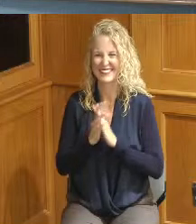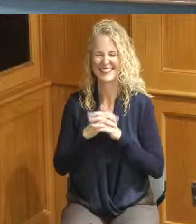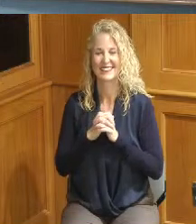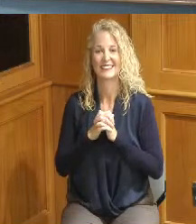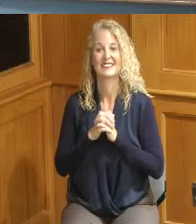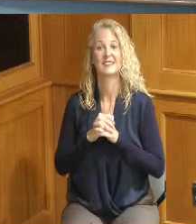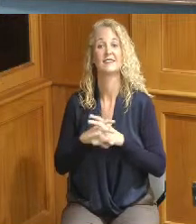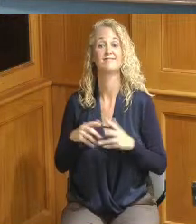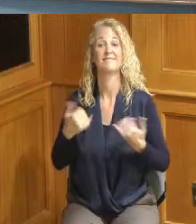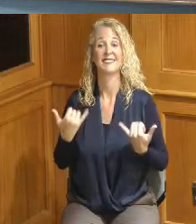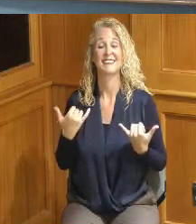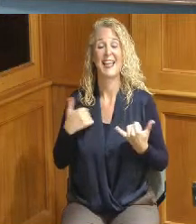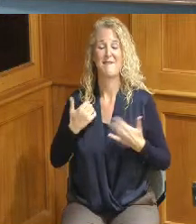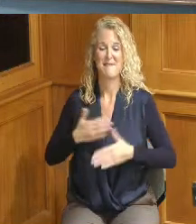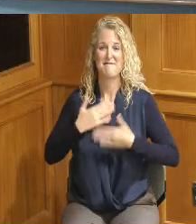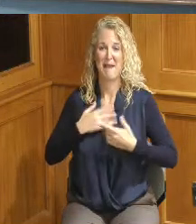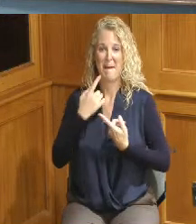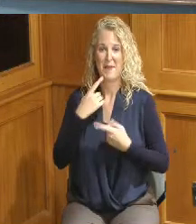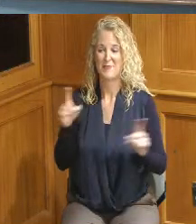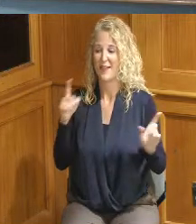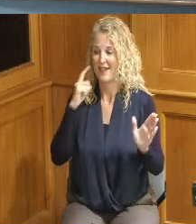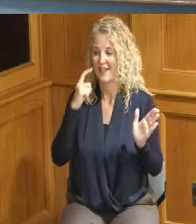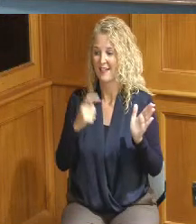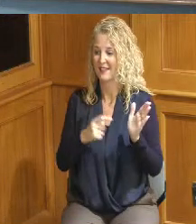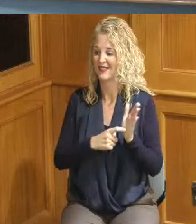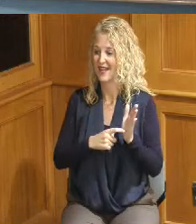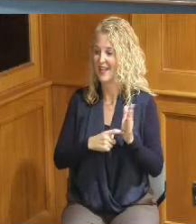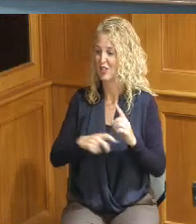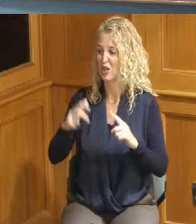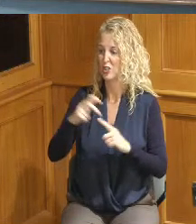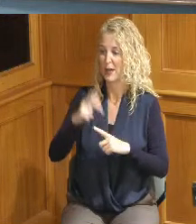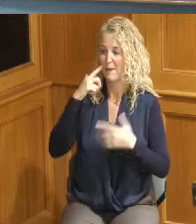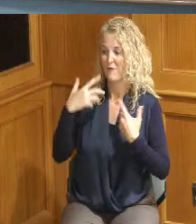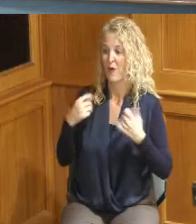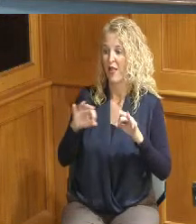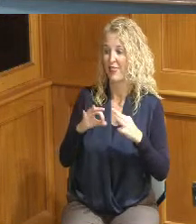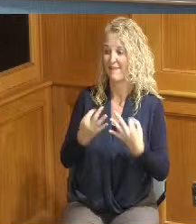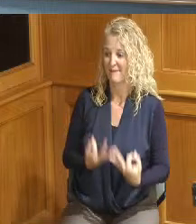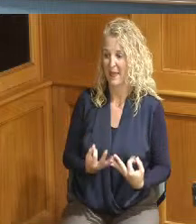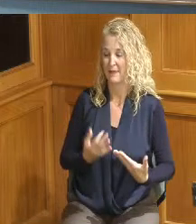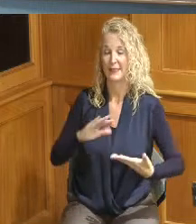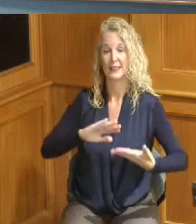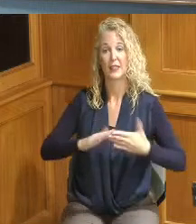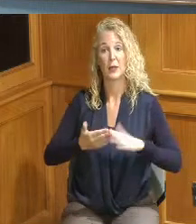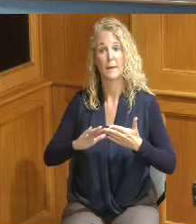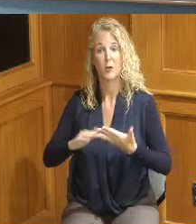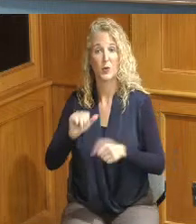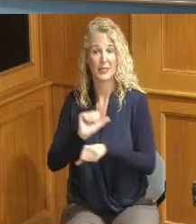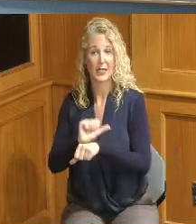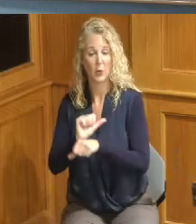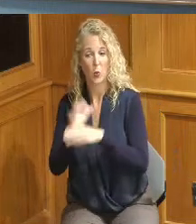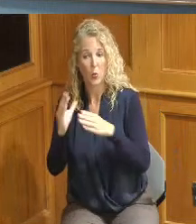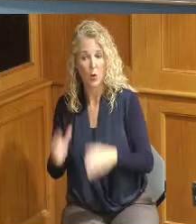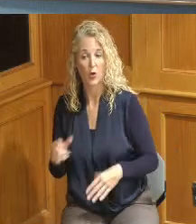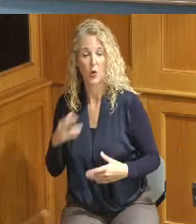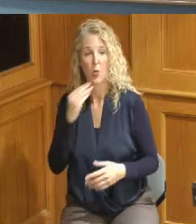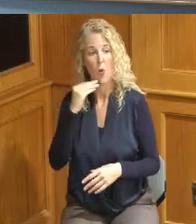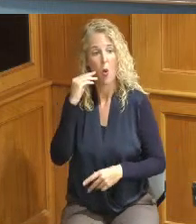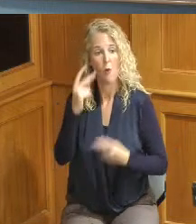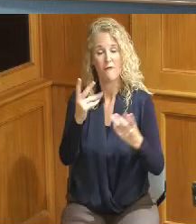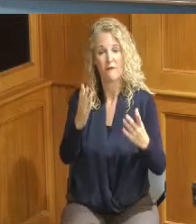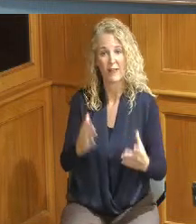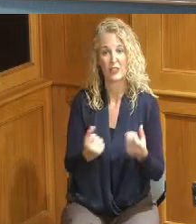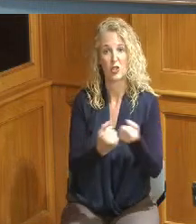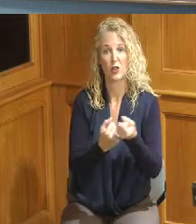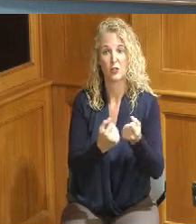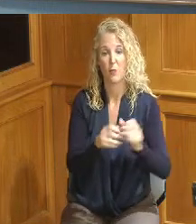I am pleased to now recognize our champion for healthy families, which is a community health worker or home visitor who supports families